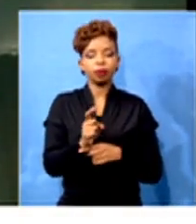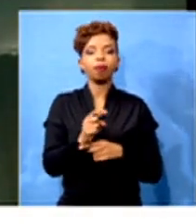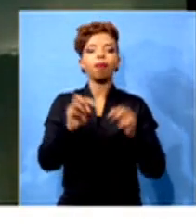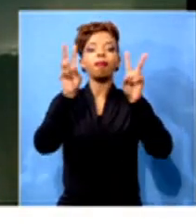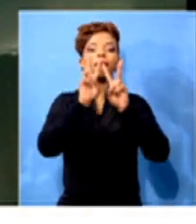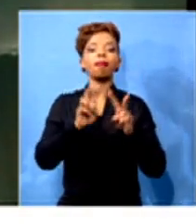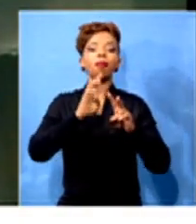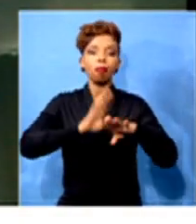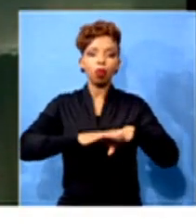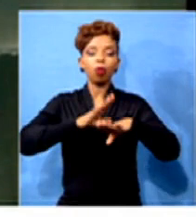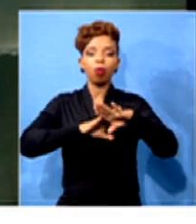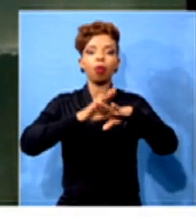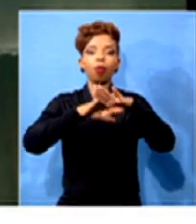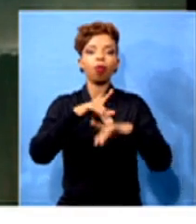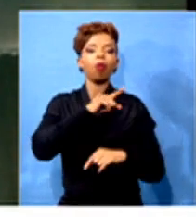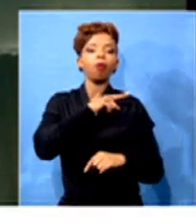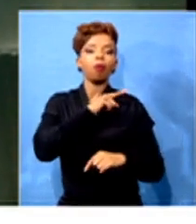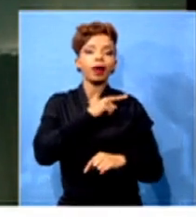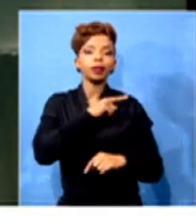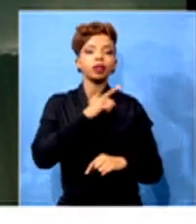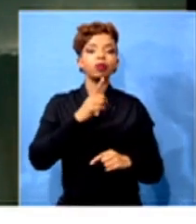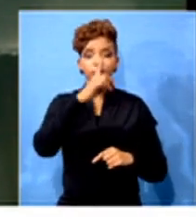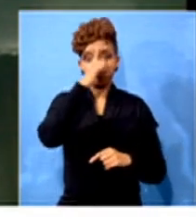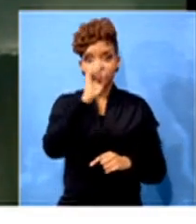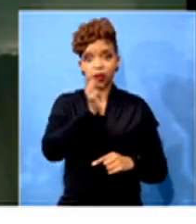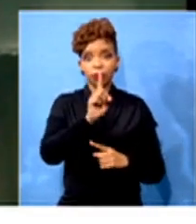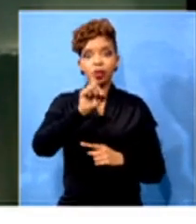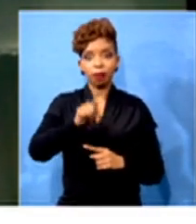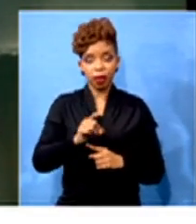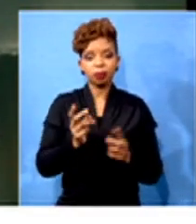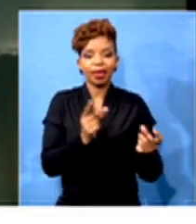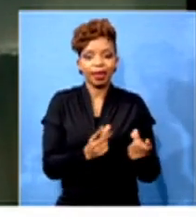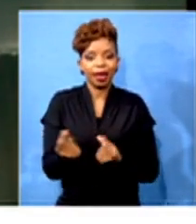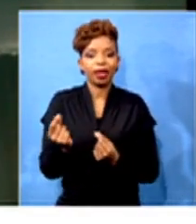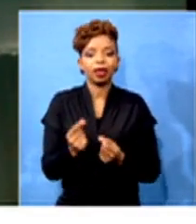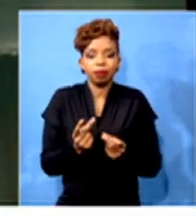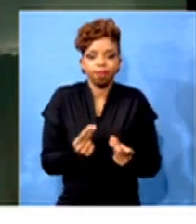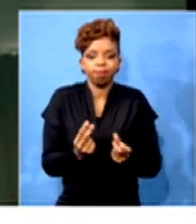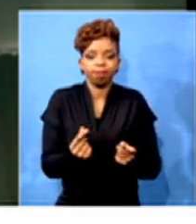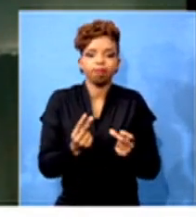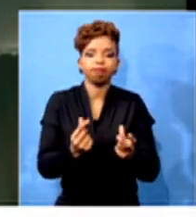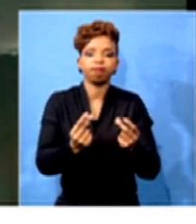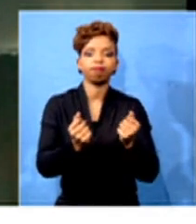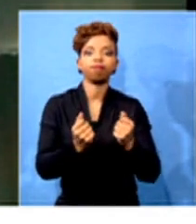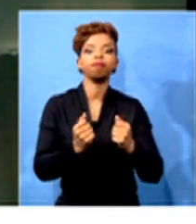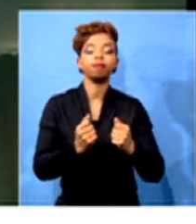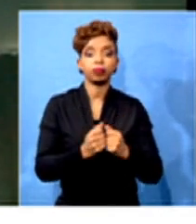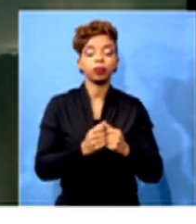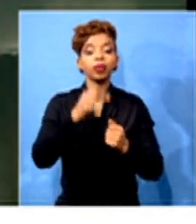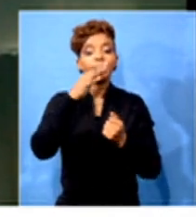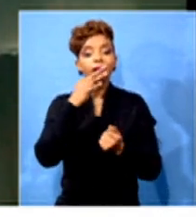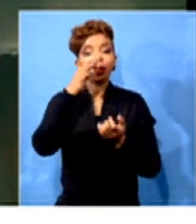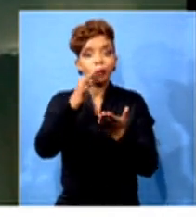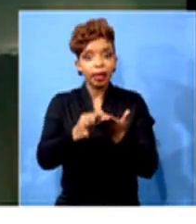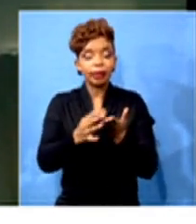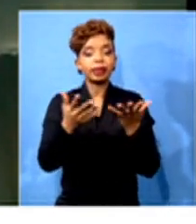our recommendations inherently is that they should be also fast-tracked and come online as soon as possible. The recommendation for